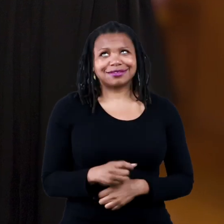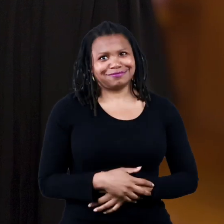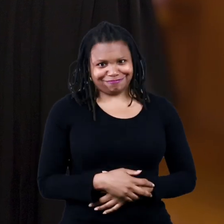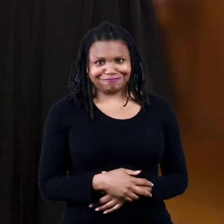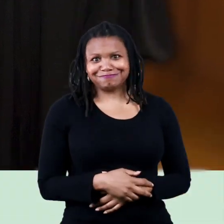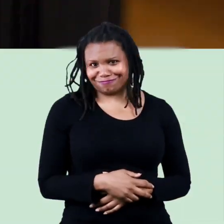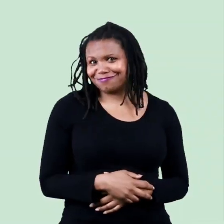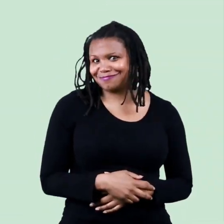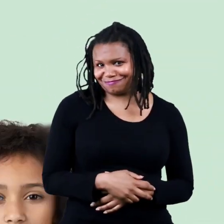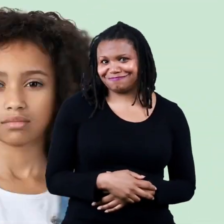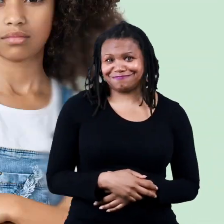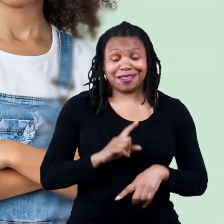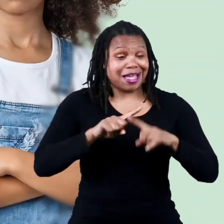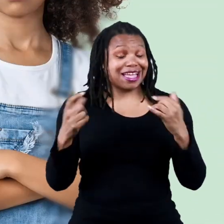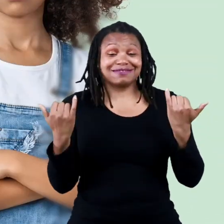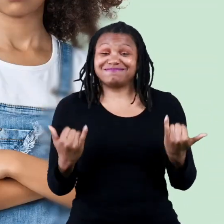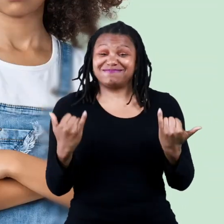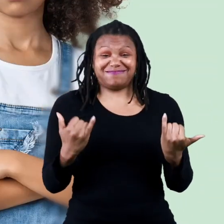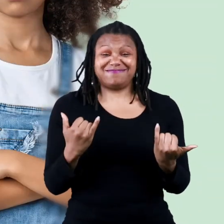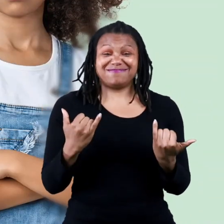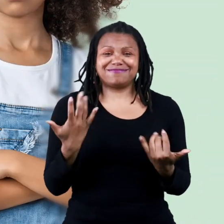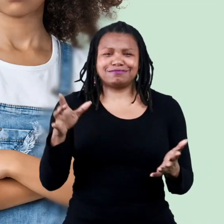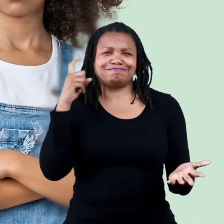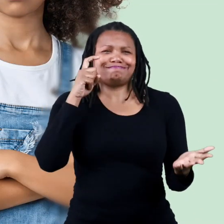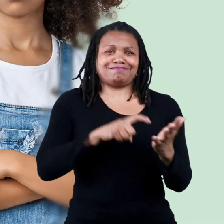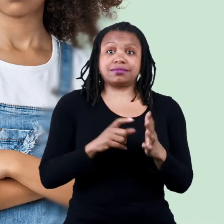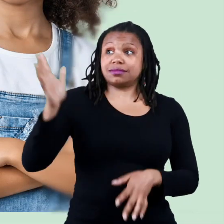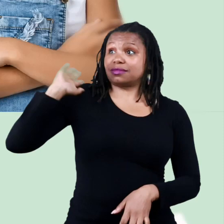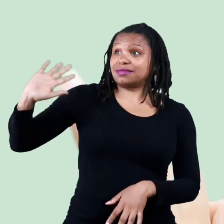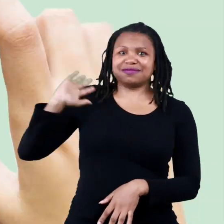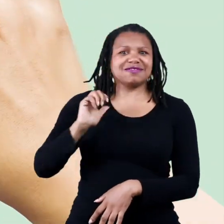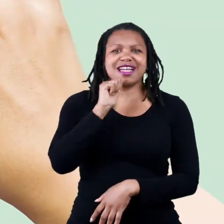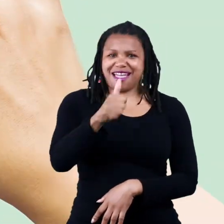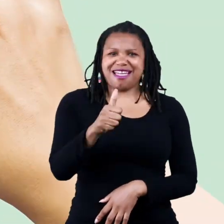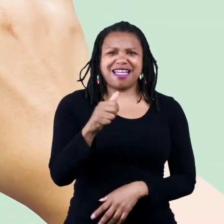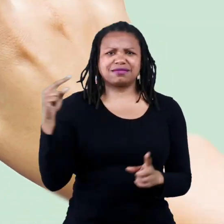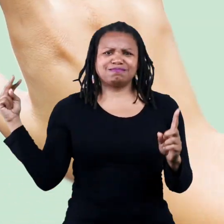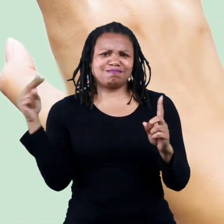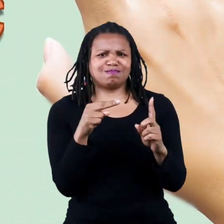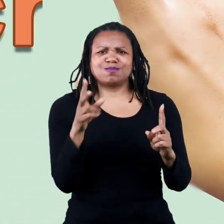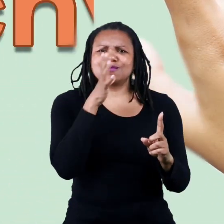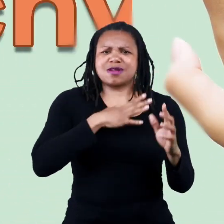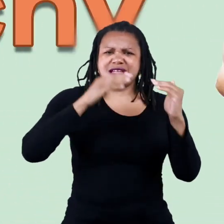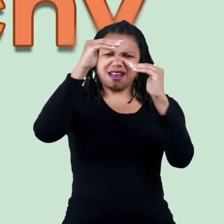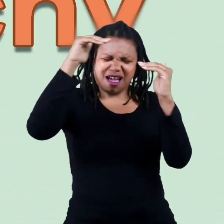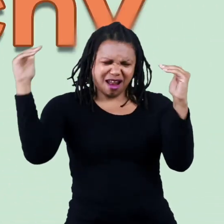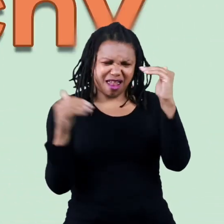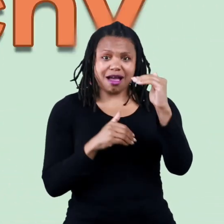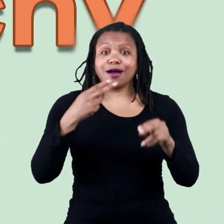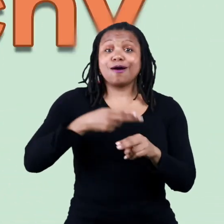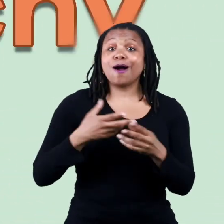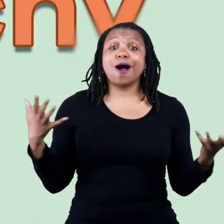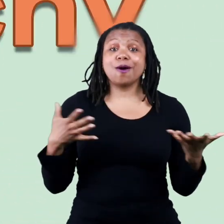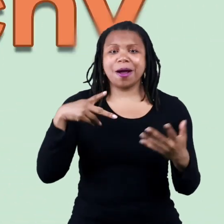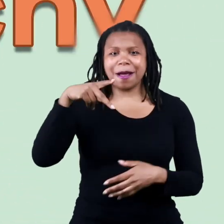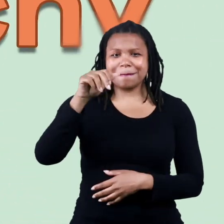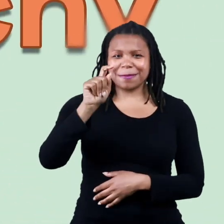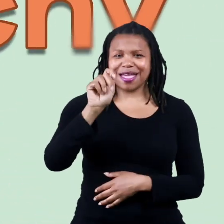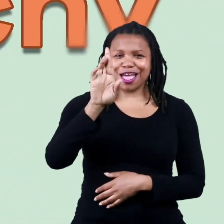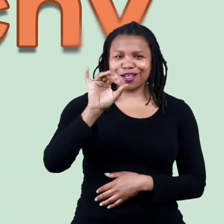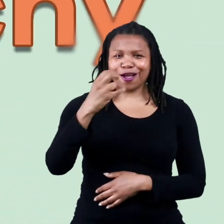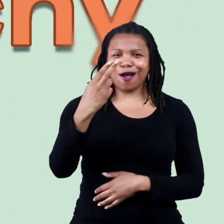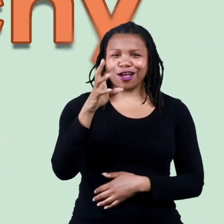when we talk about it today. However, this idea has existed throughout history and is a product